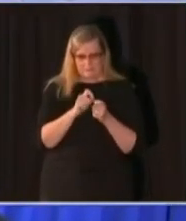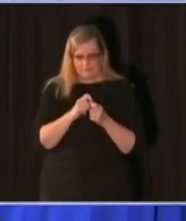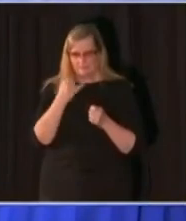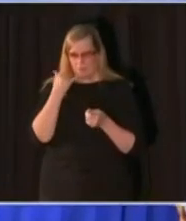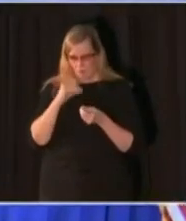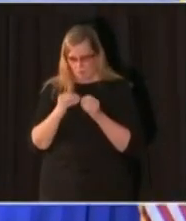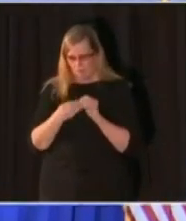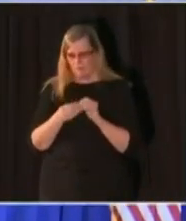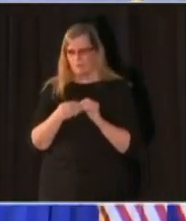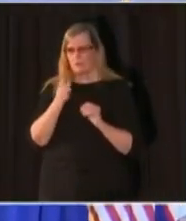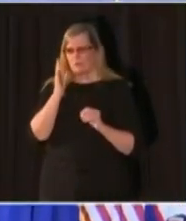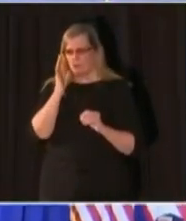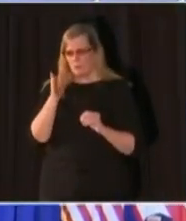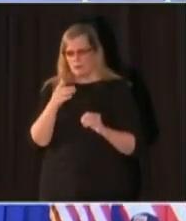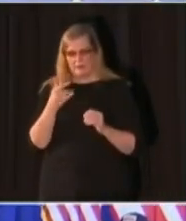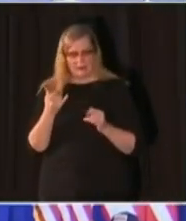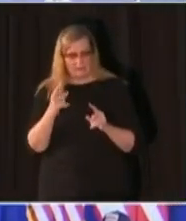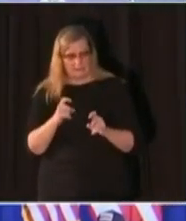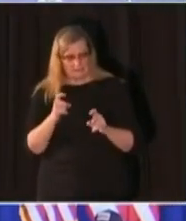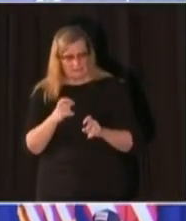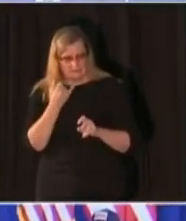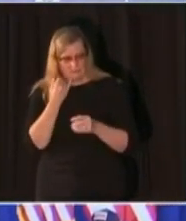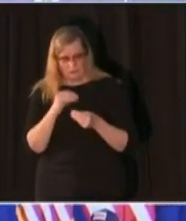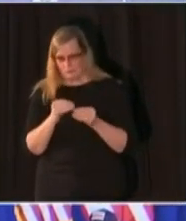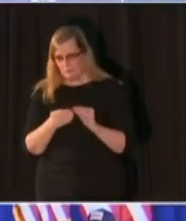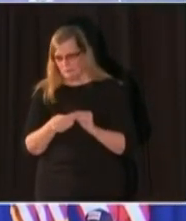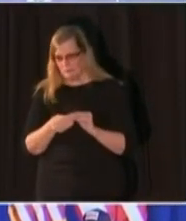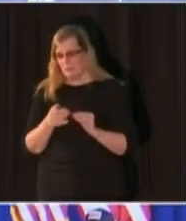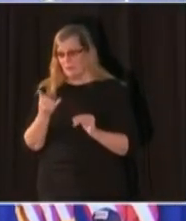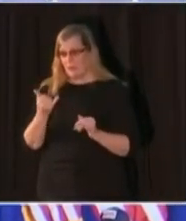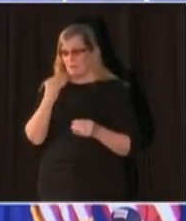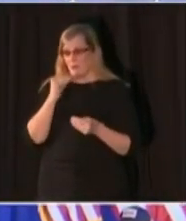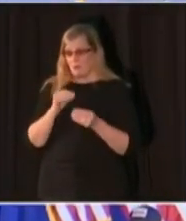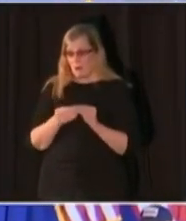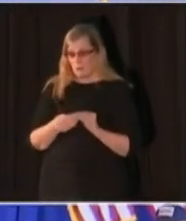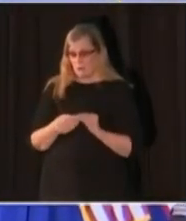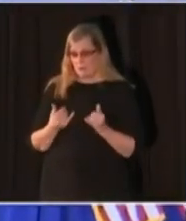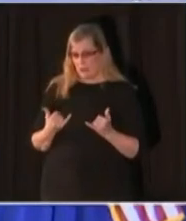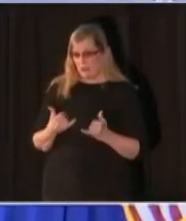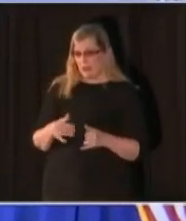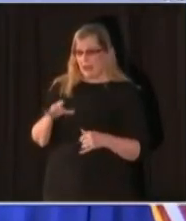number to be triaged for testing is